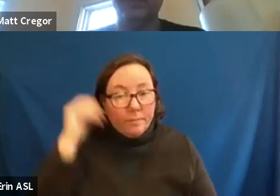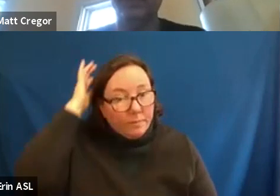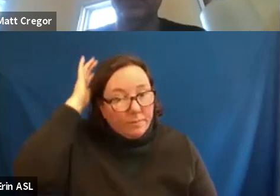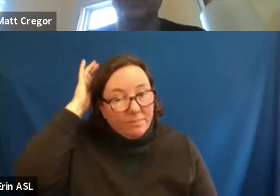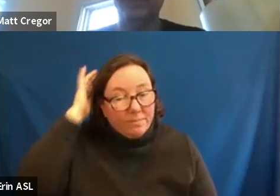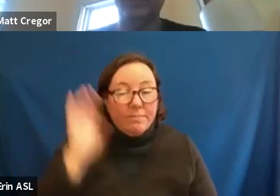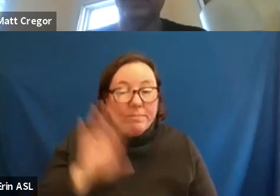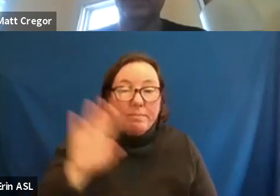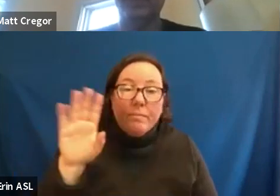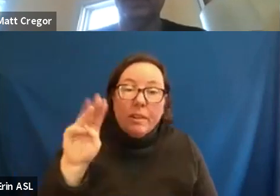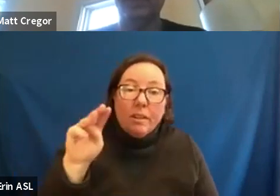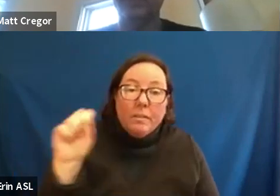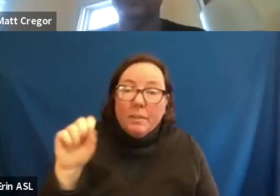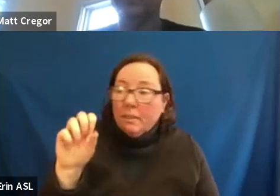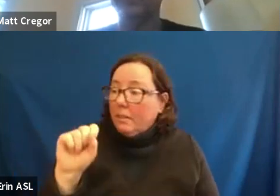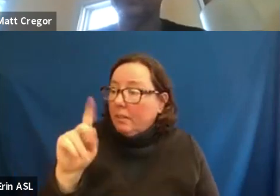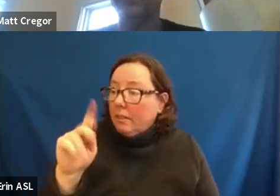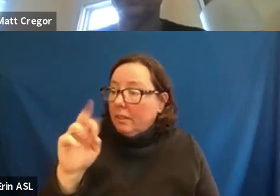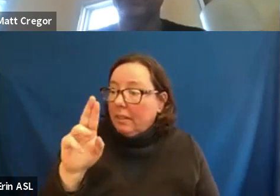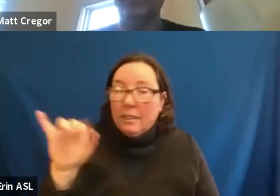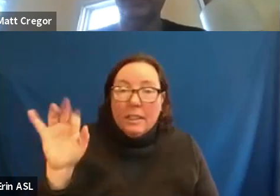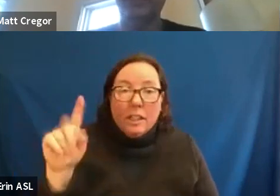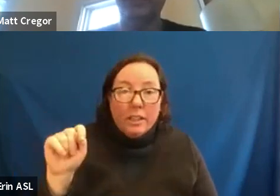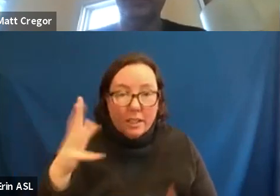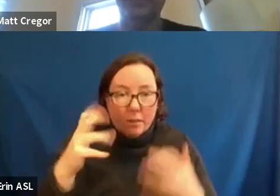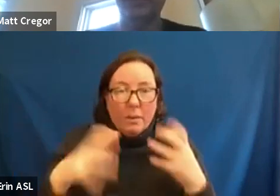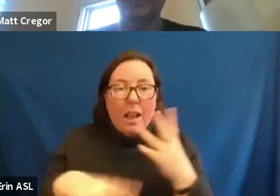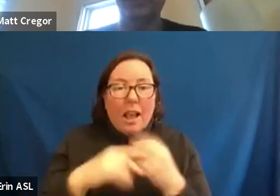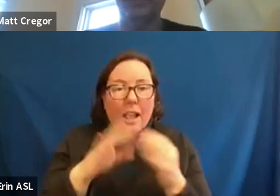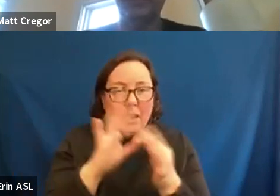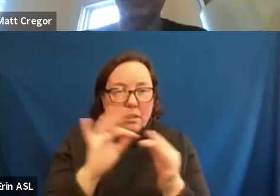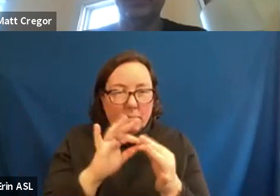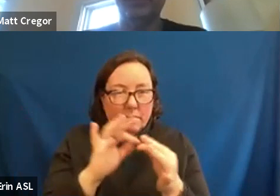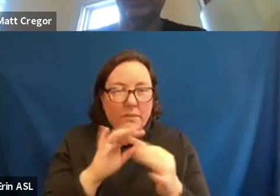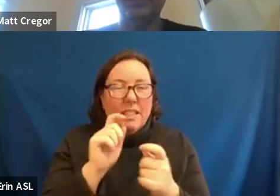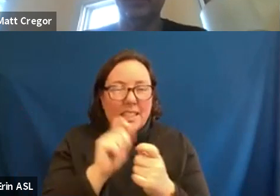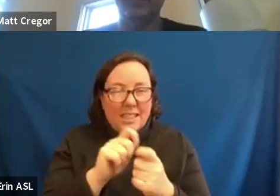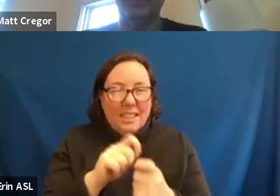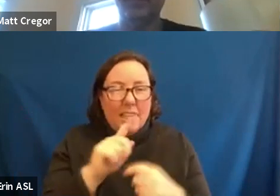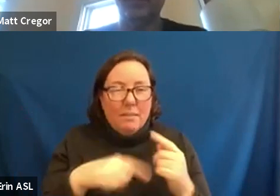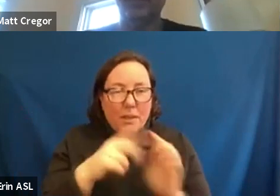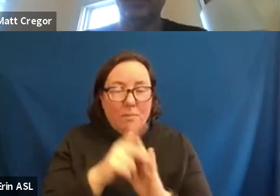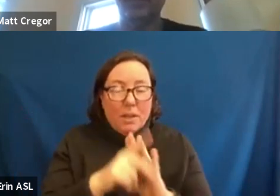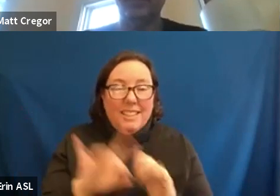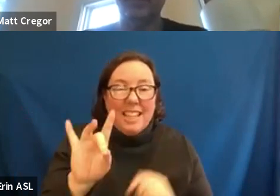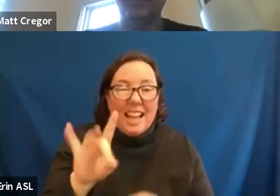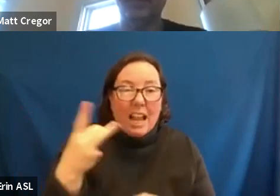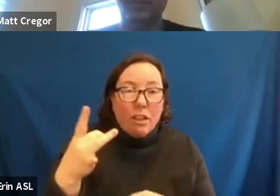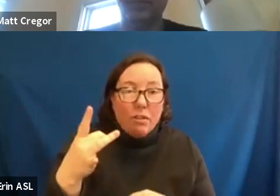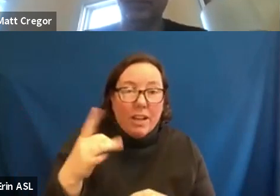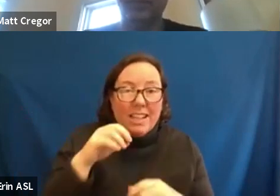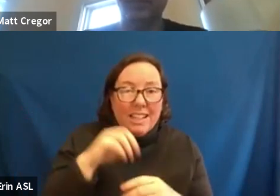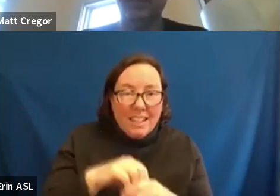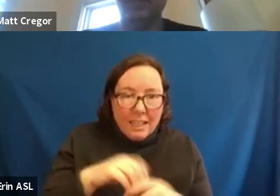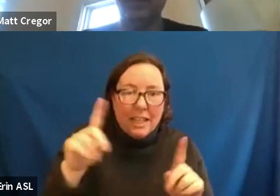Yes, I just wanted to add one small detail of the policy, which is that 8th graders at exam schools were